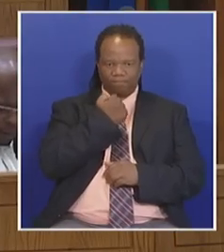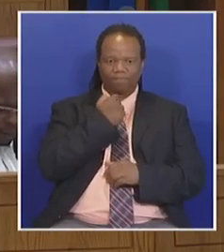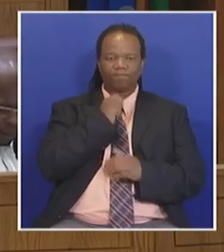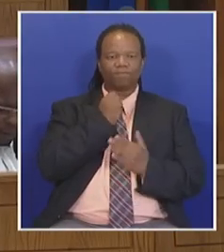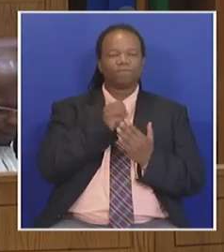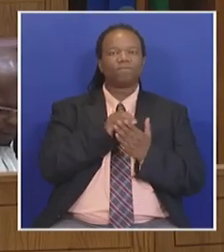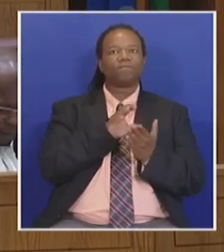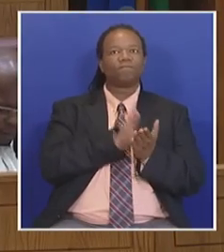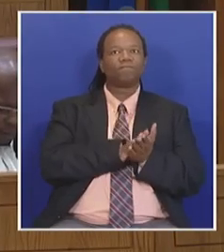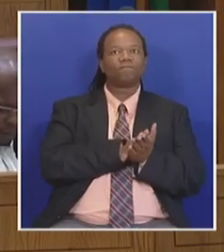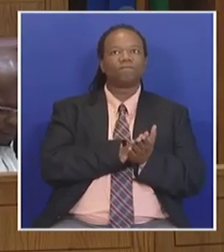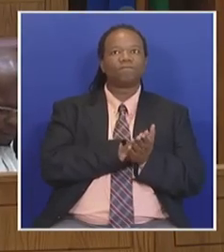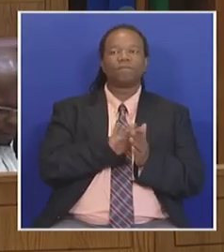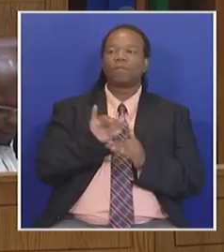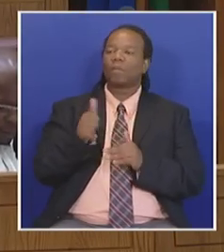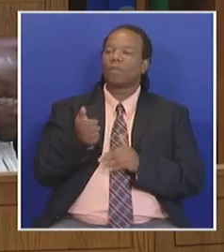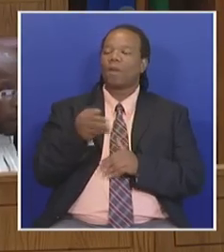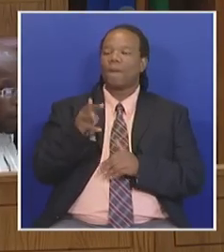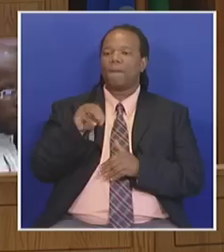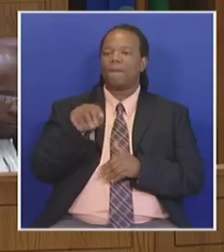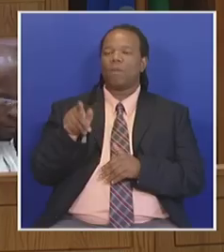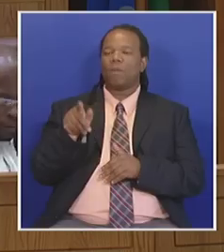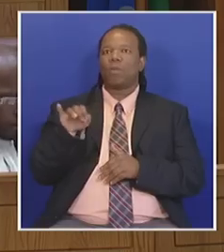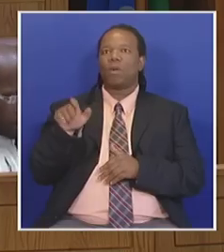ride. Honorable Mukweli.